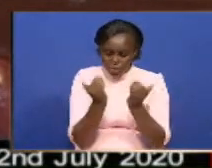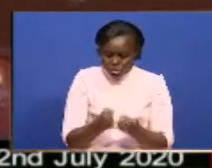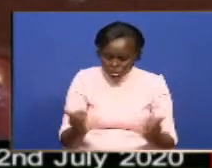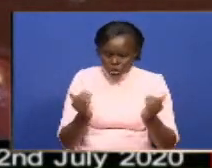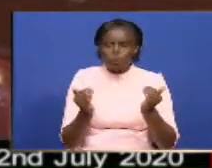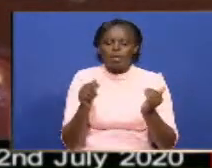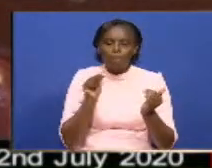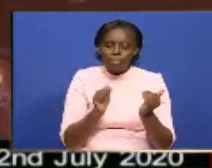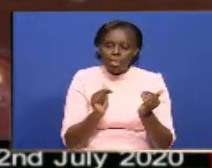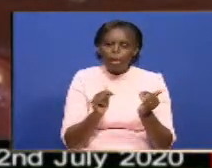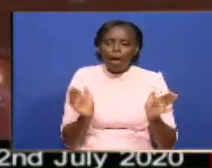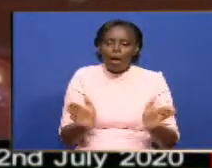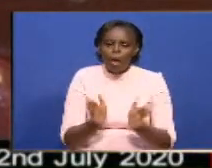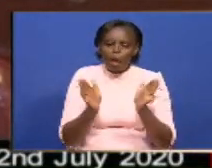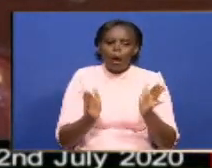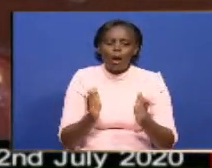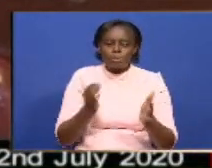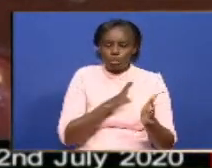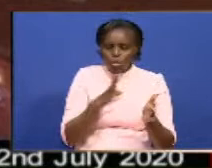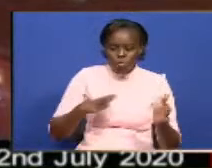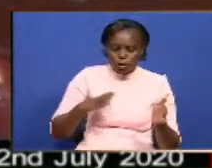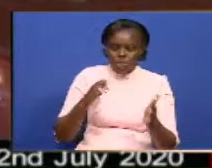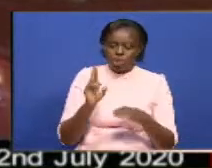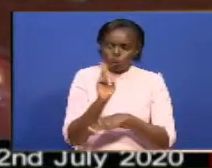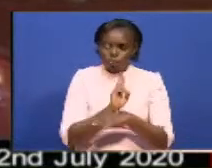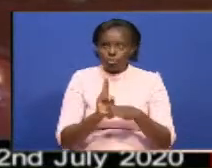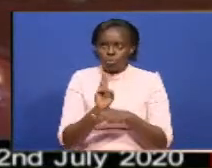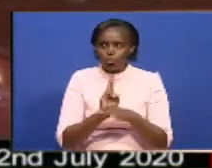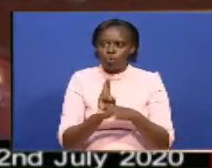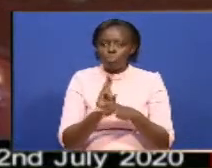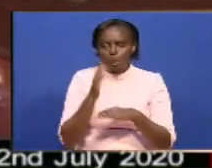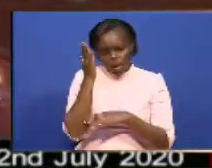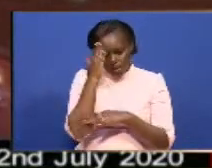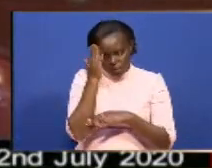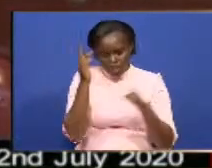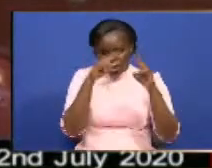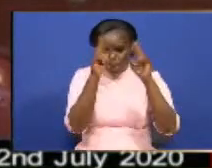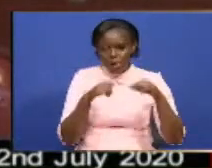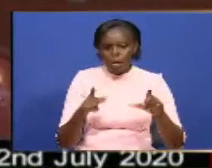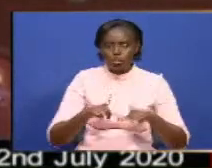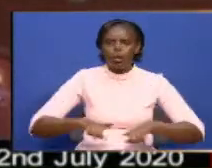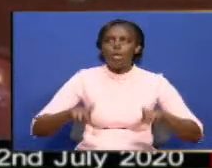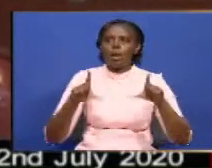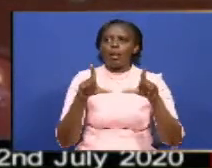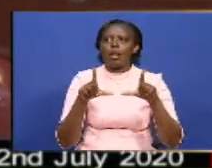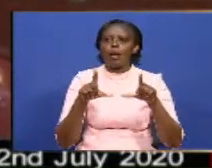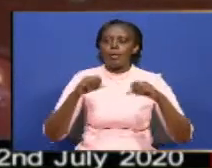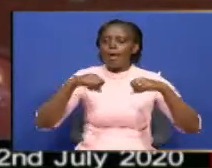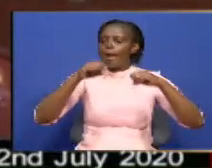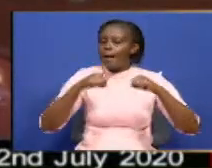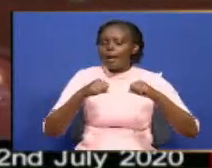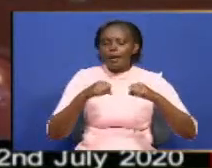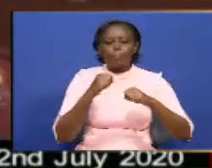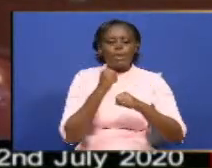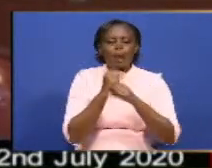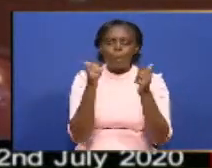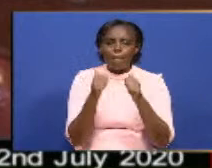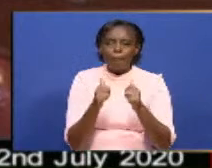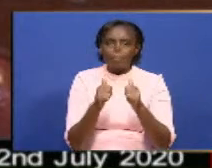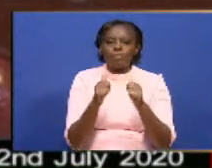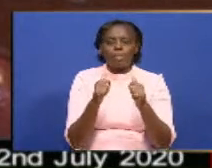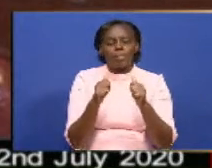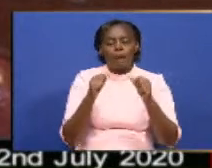wedlock. I would encourage the committee to use the recognized international language. A treaty is not done, it is